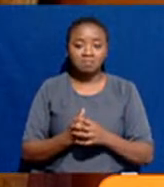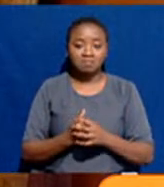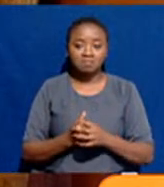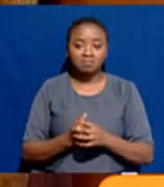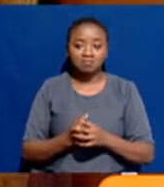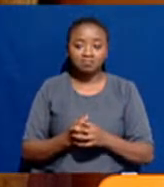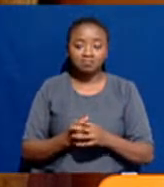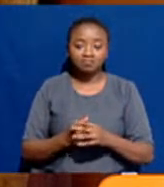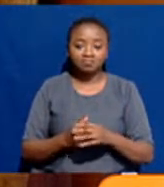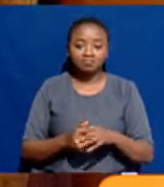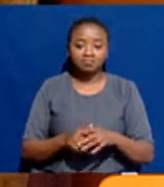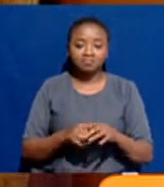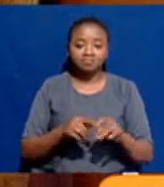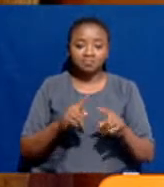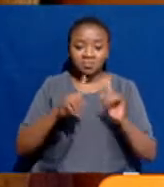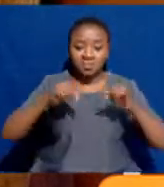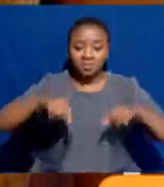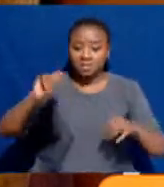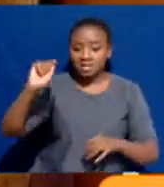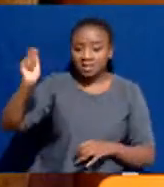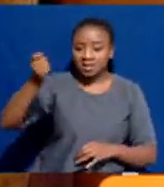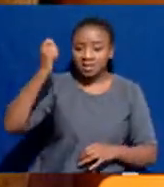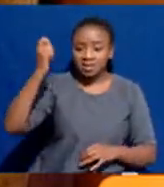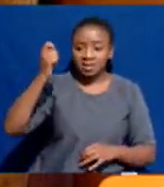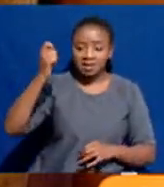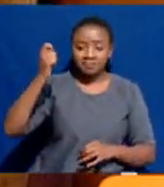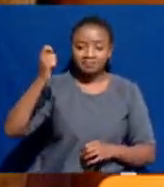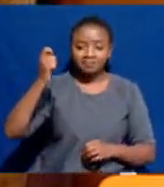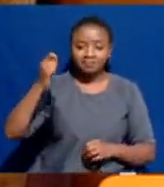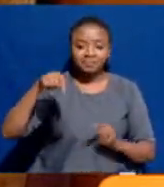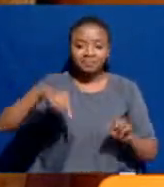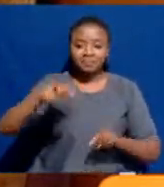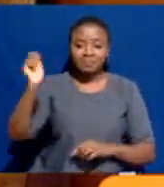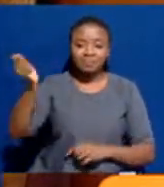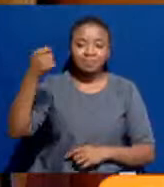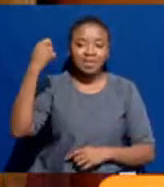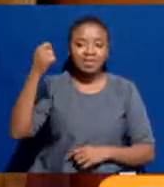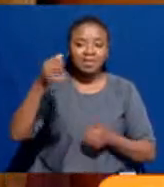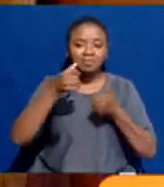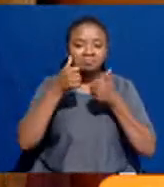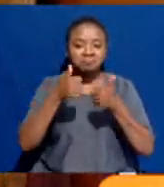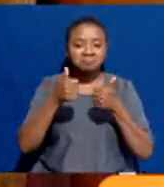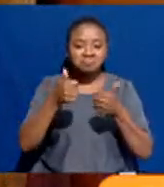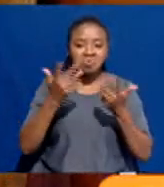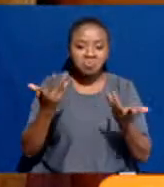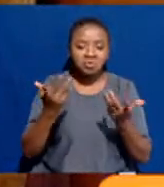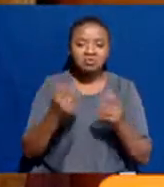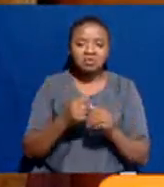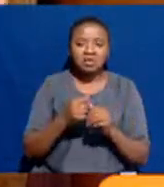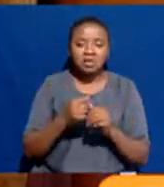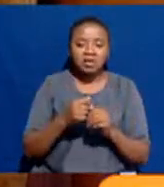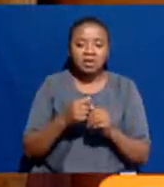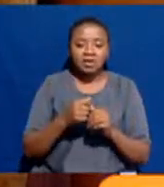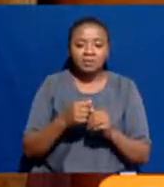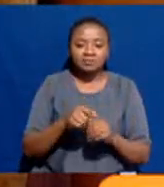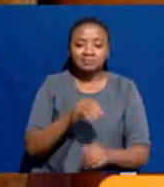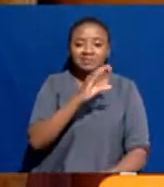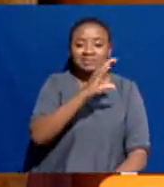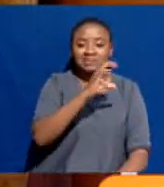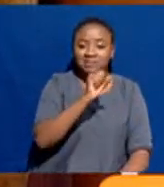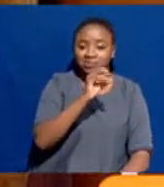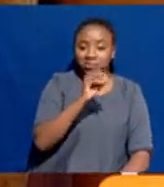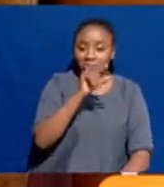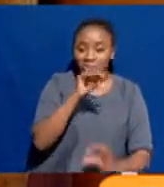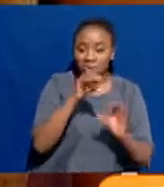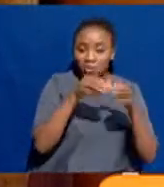groups. The Kenyan, the great thing about this country is that there's a vibrant civil society,